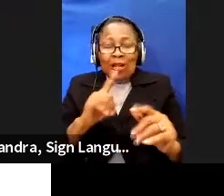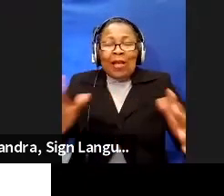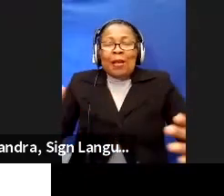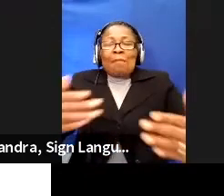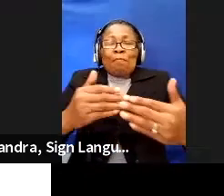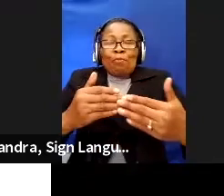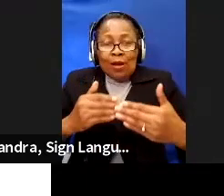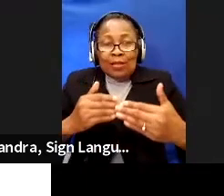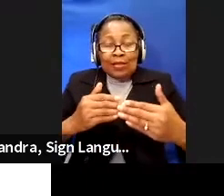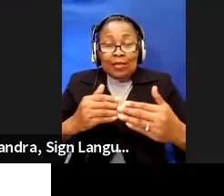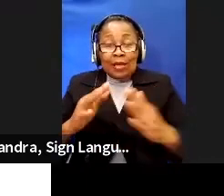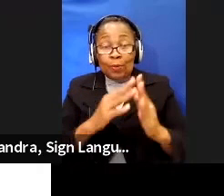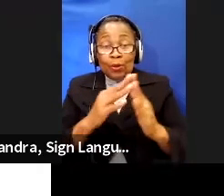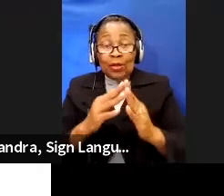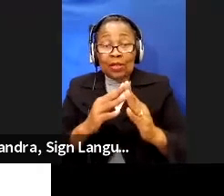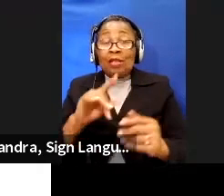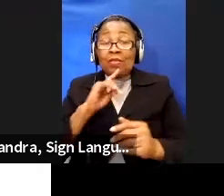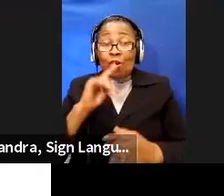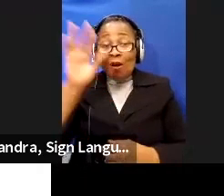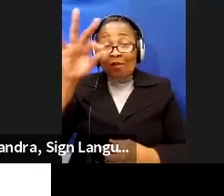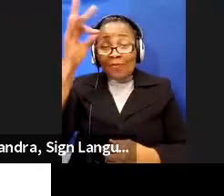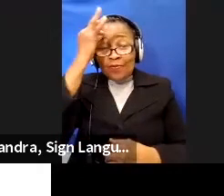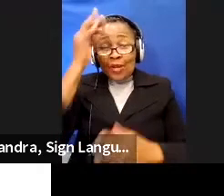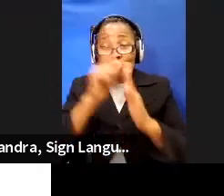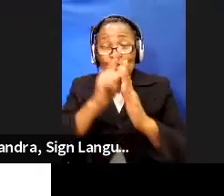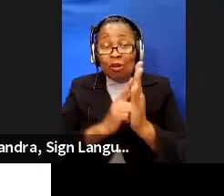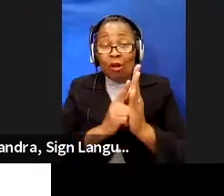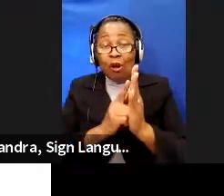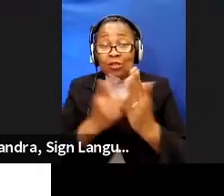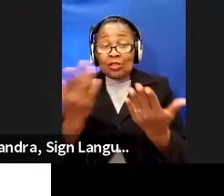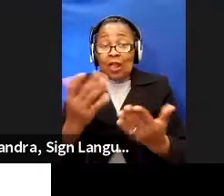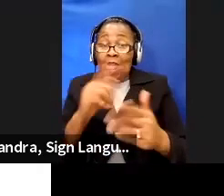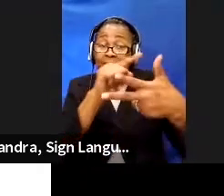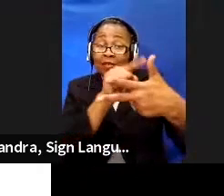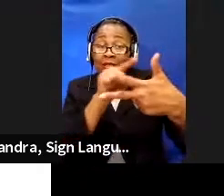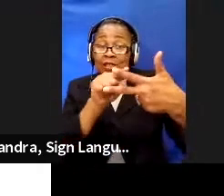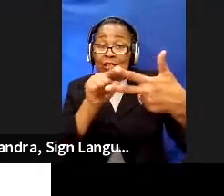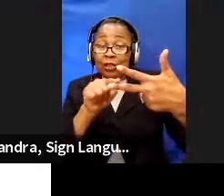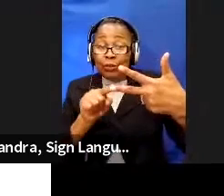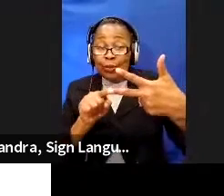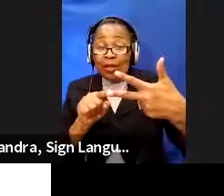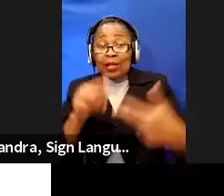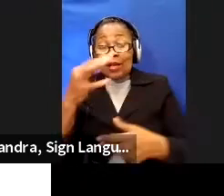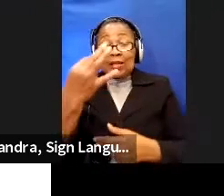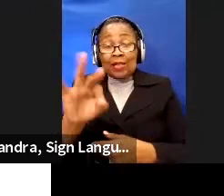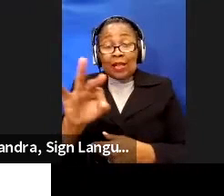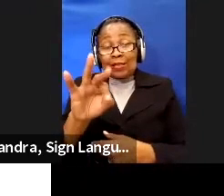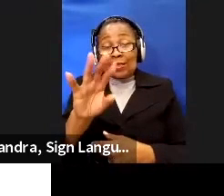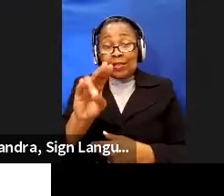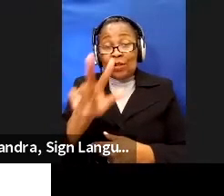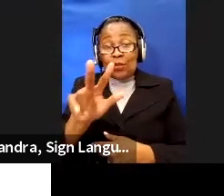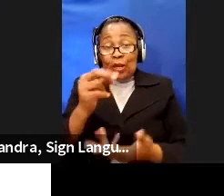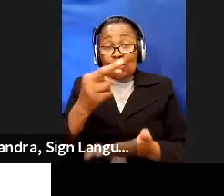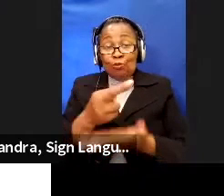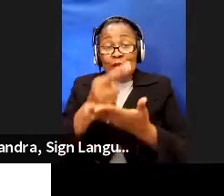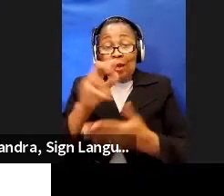there are federal laws that are out there, and I've listed just 3 of them here. The 1973 Rehabilitation Act you should be